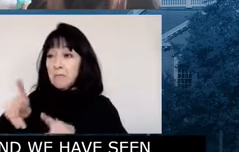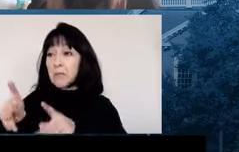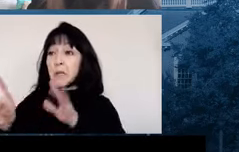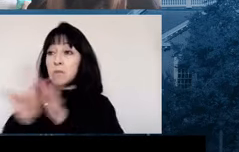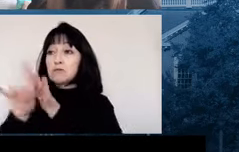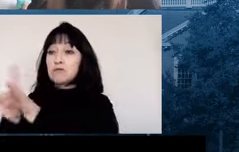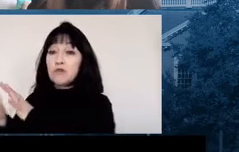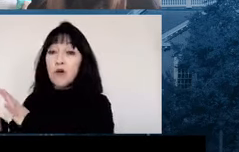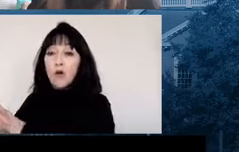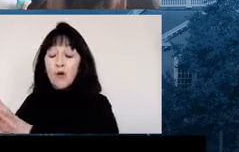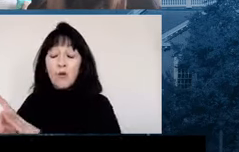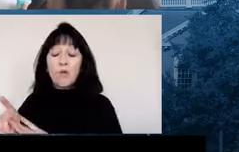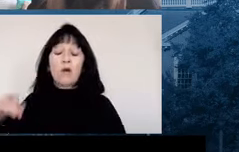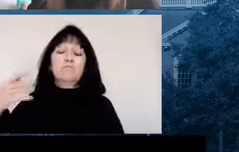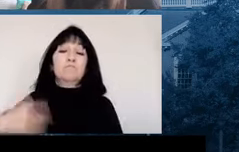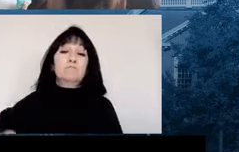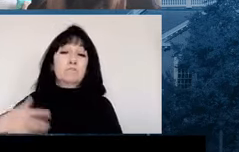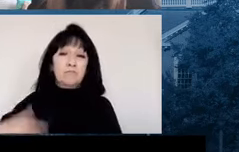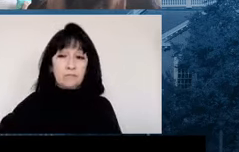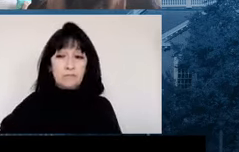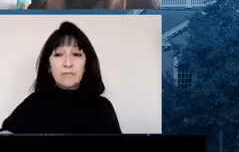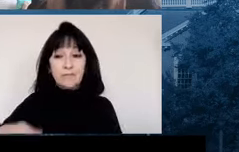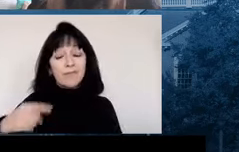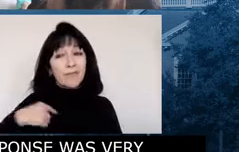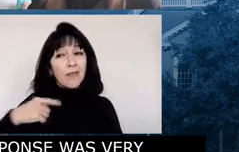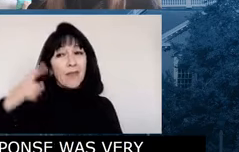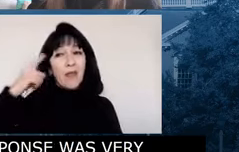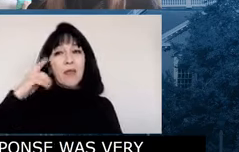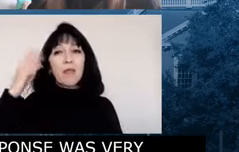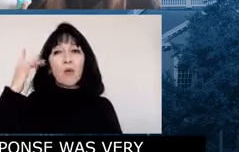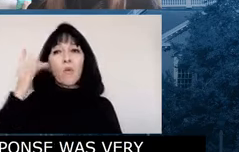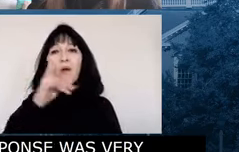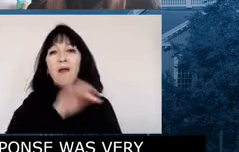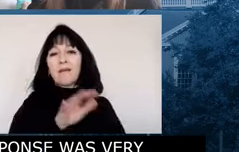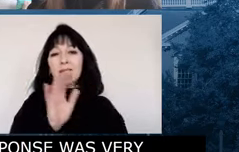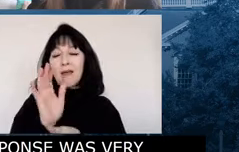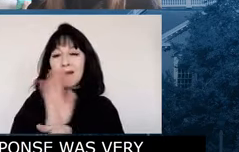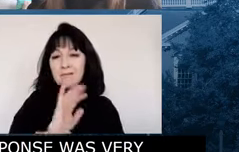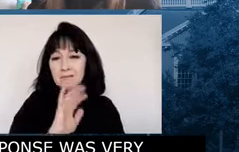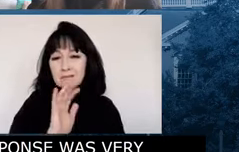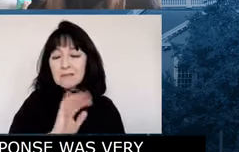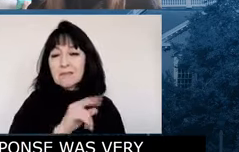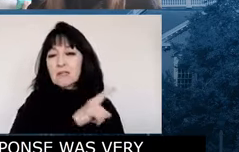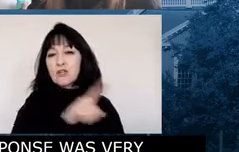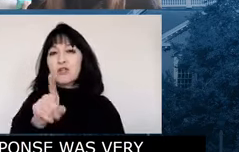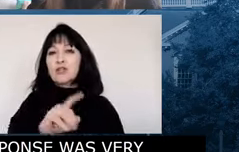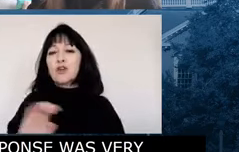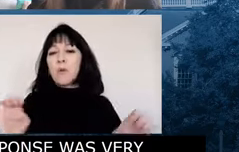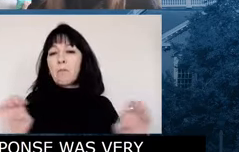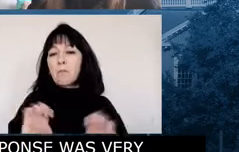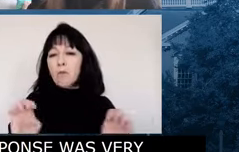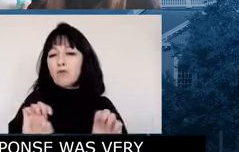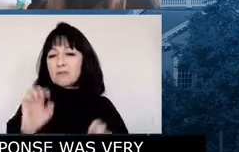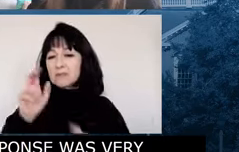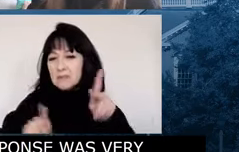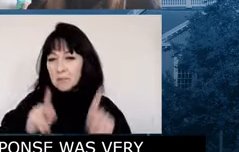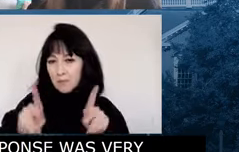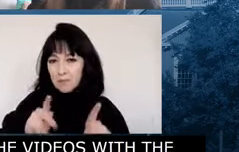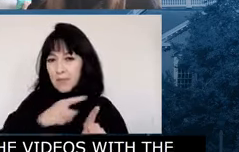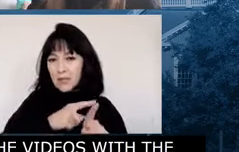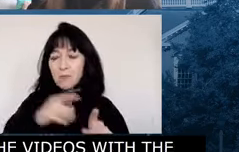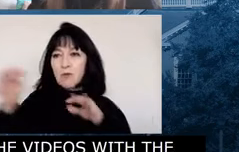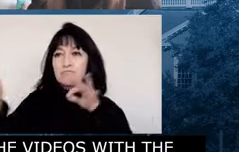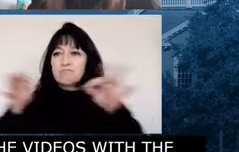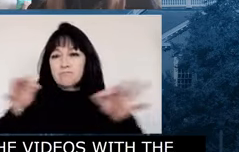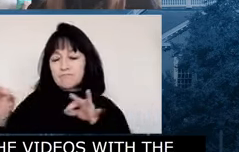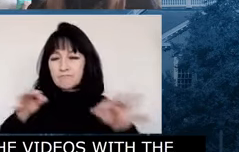that accompanied our press conference with the emergency room physicians talking about the situations there. But